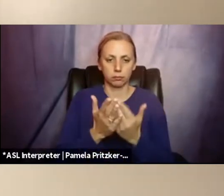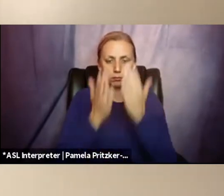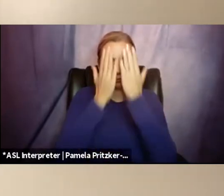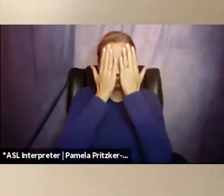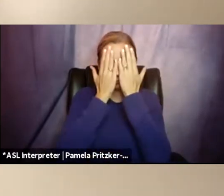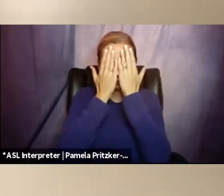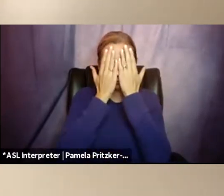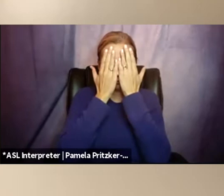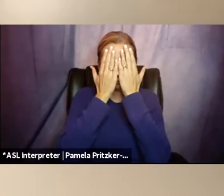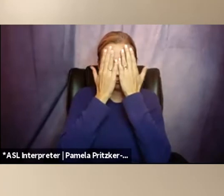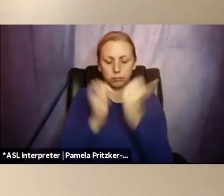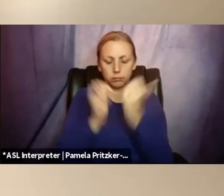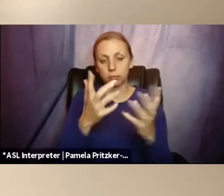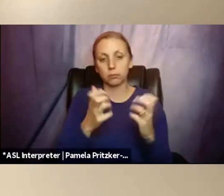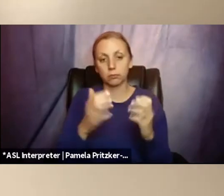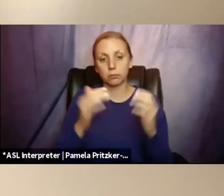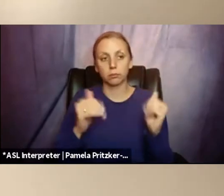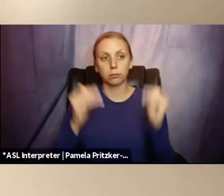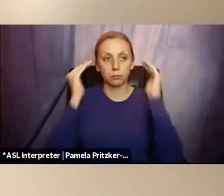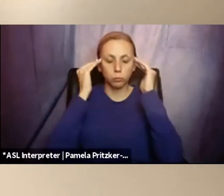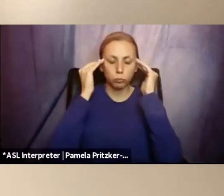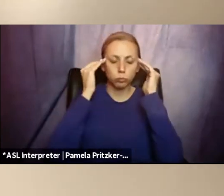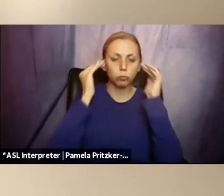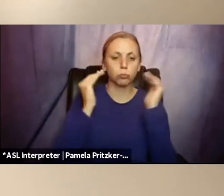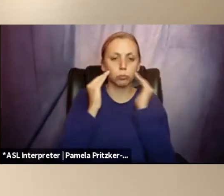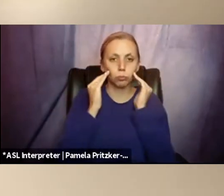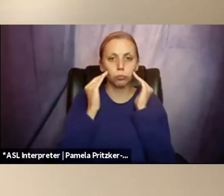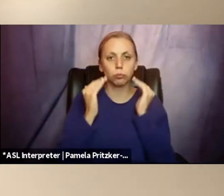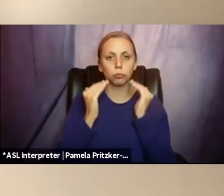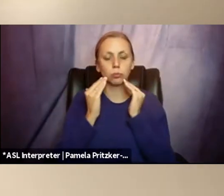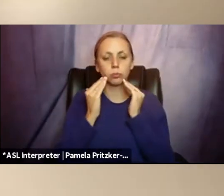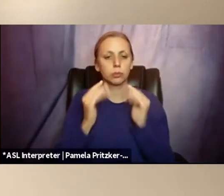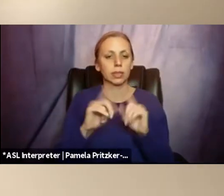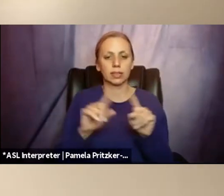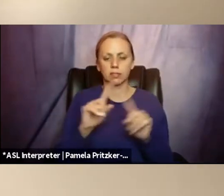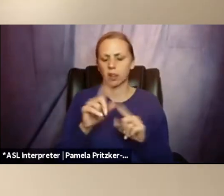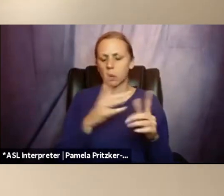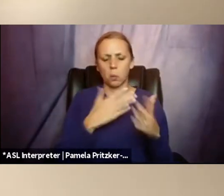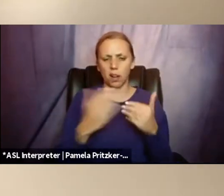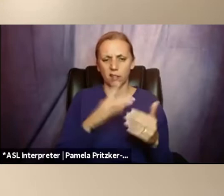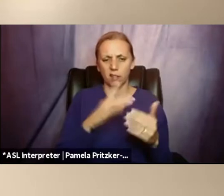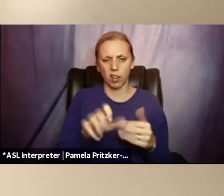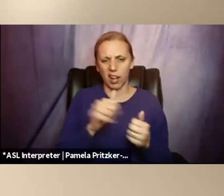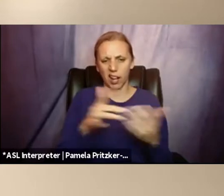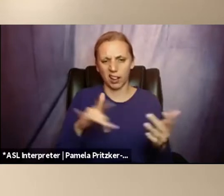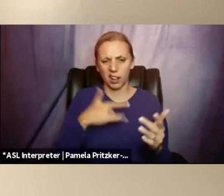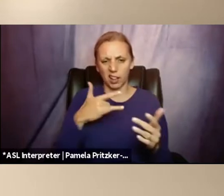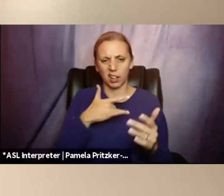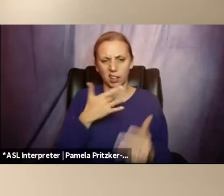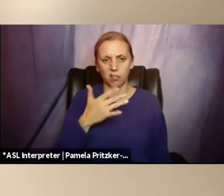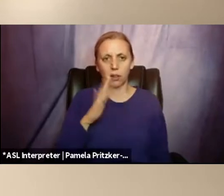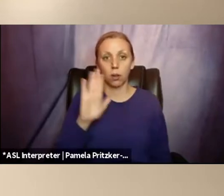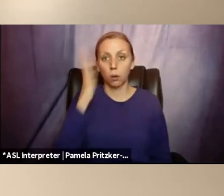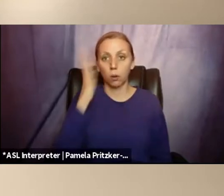like. You can explore your temples, your cheeks, your jaw, anything that needs a little bit of kneading. Your face is bread right